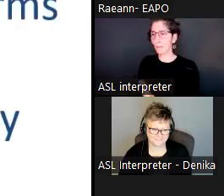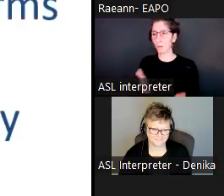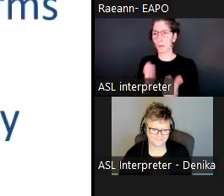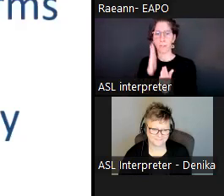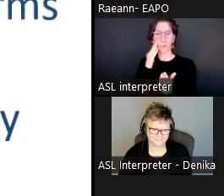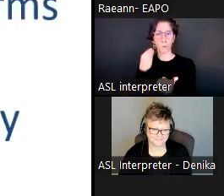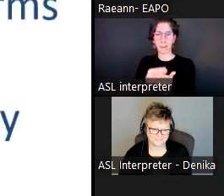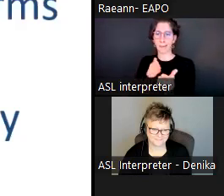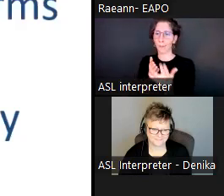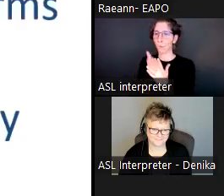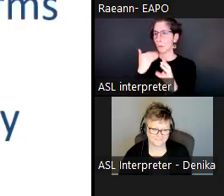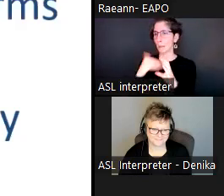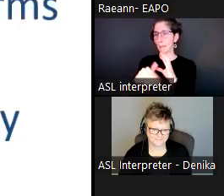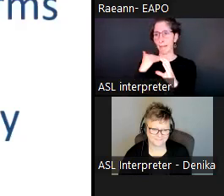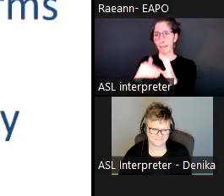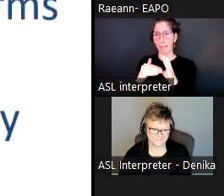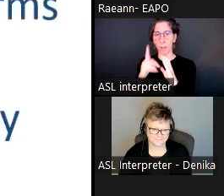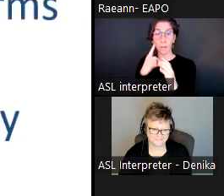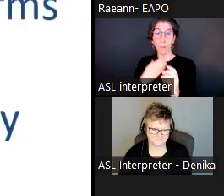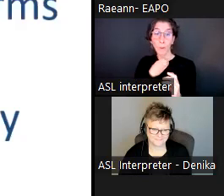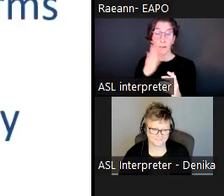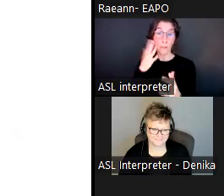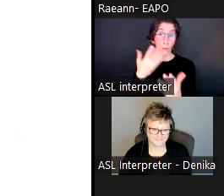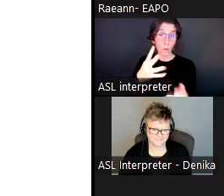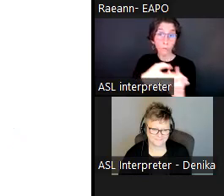by email or phone.